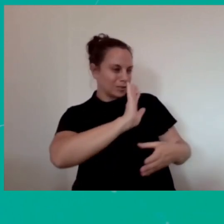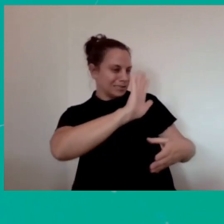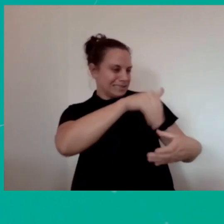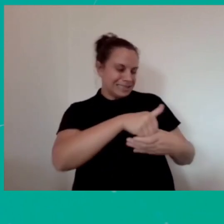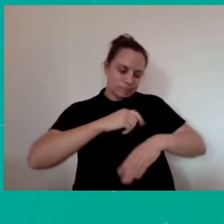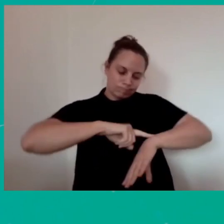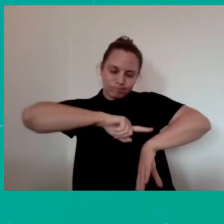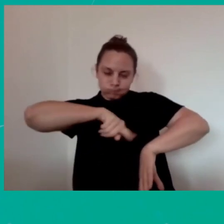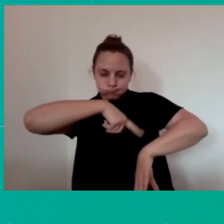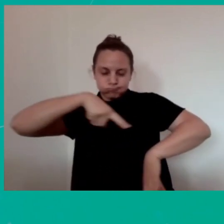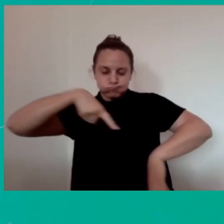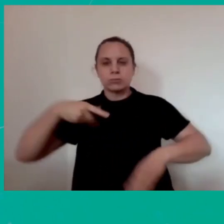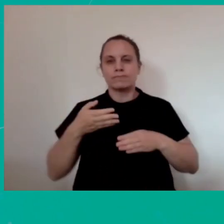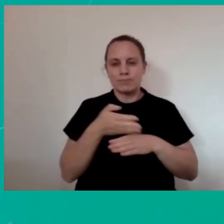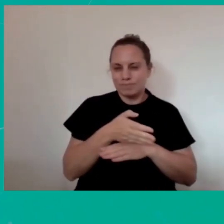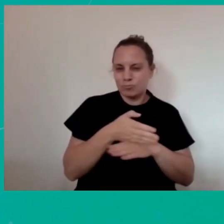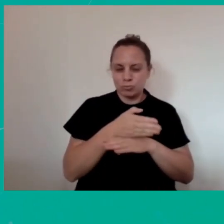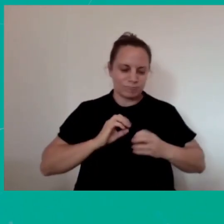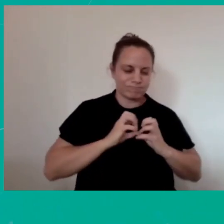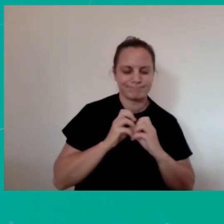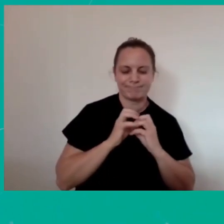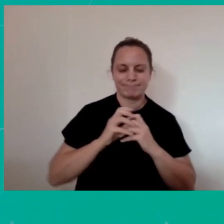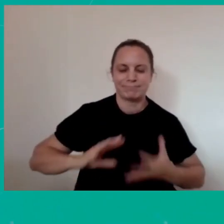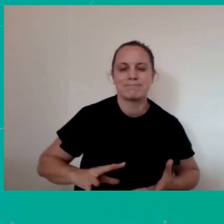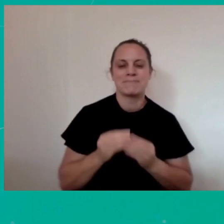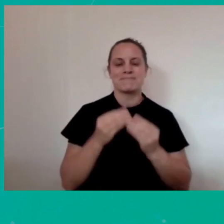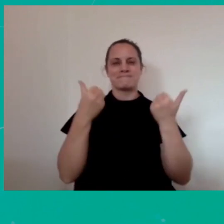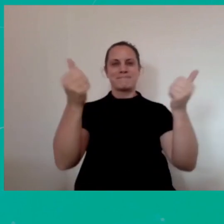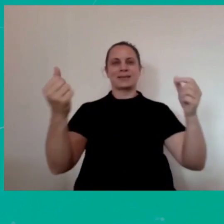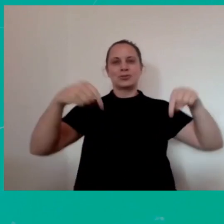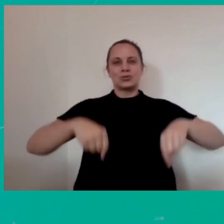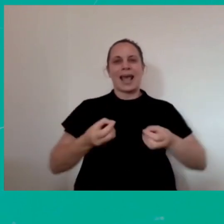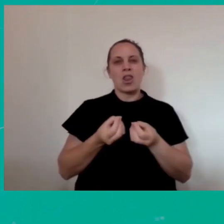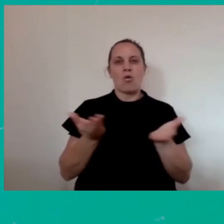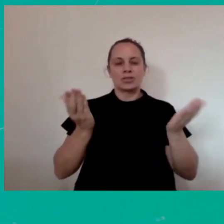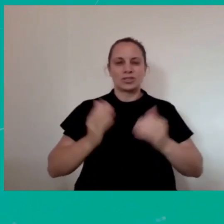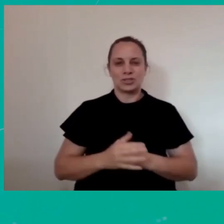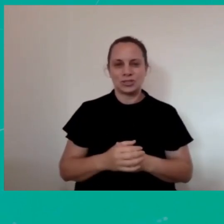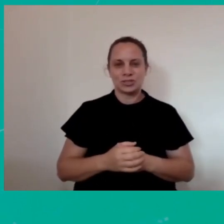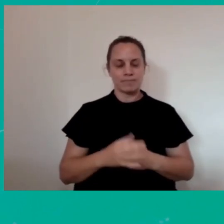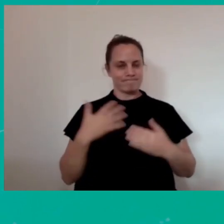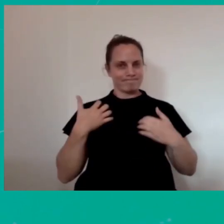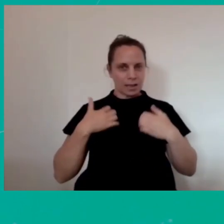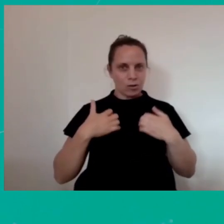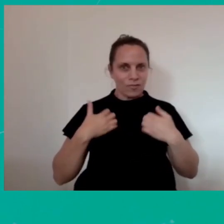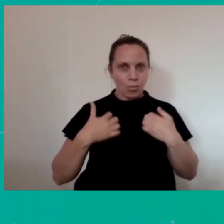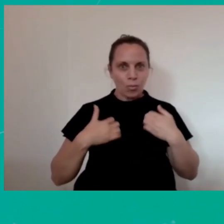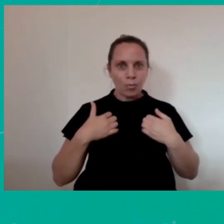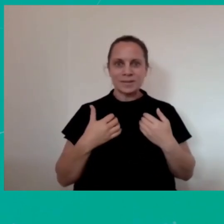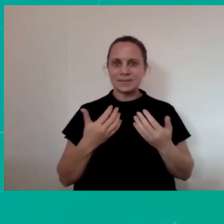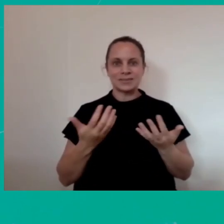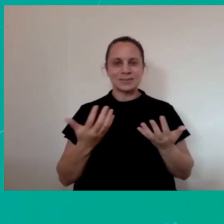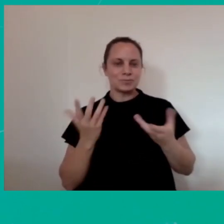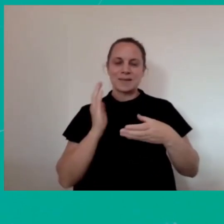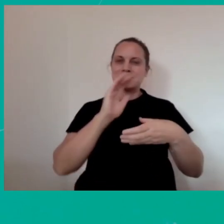hours, and work that's gone into bringing today about. And I look forward to being